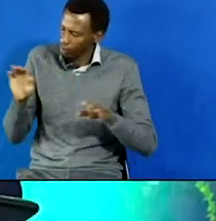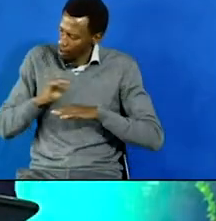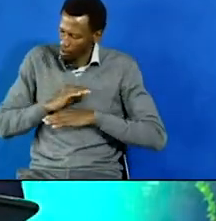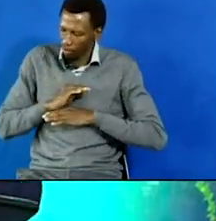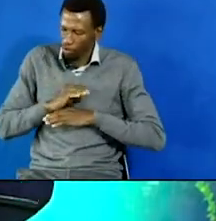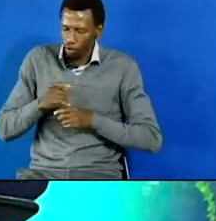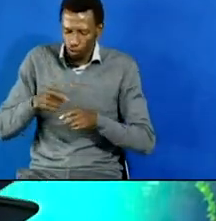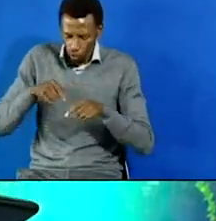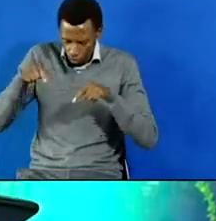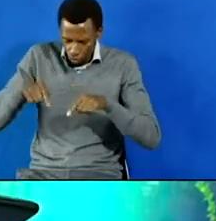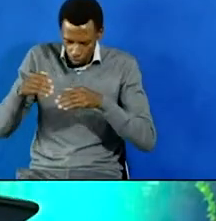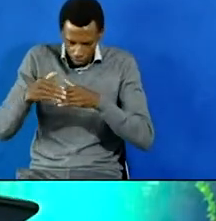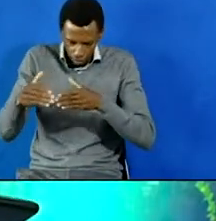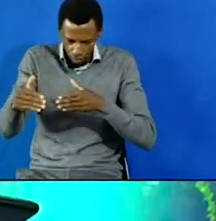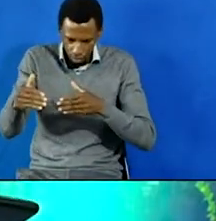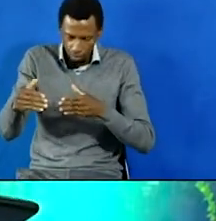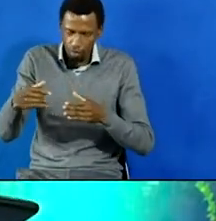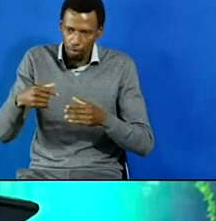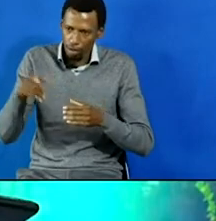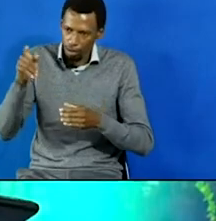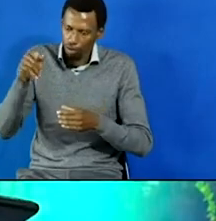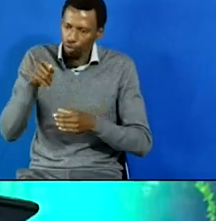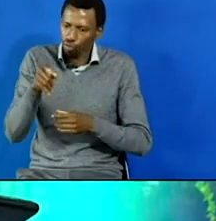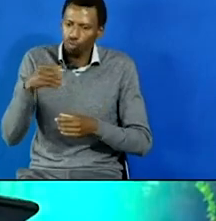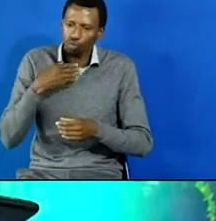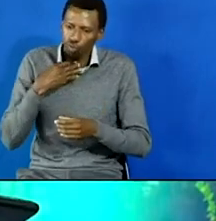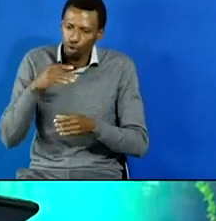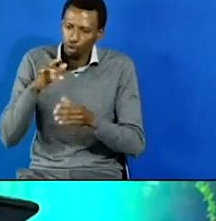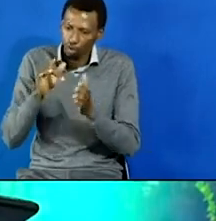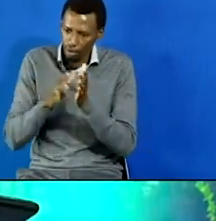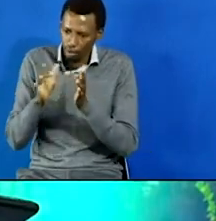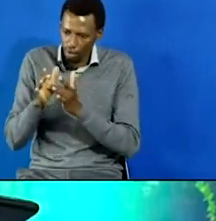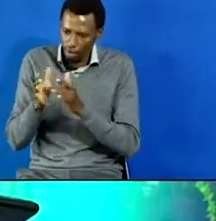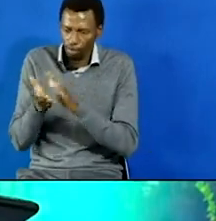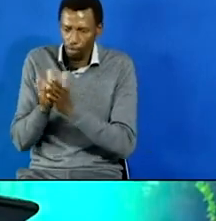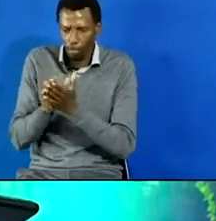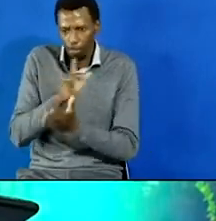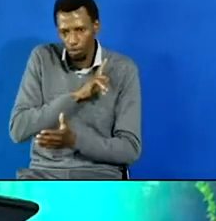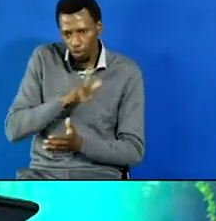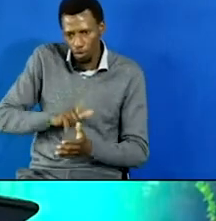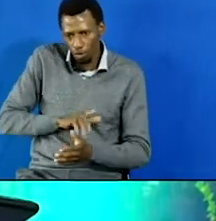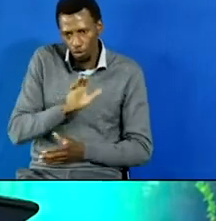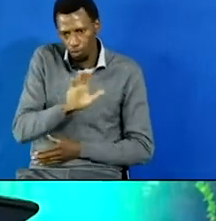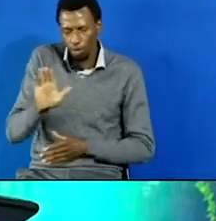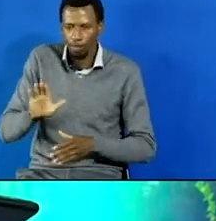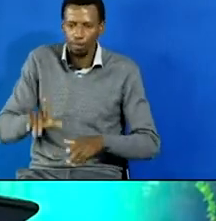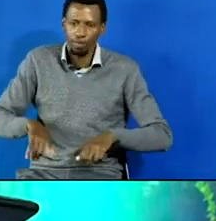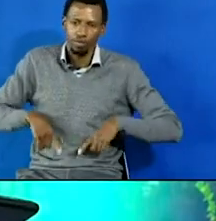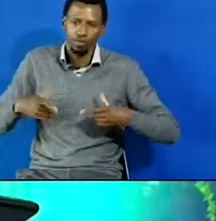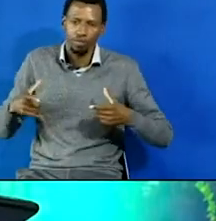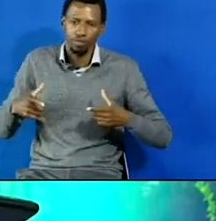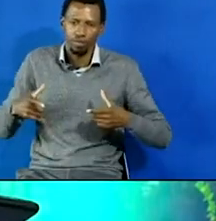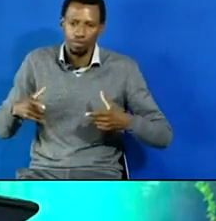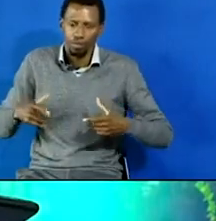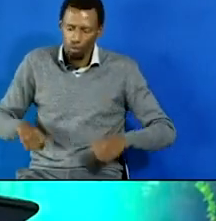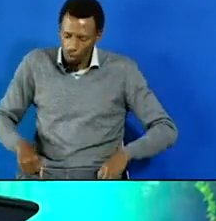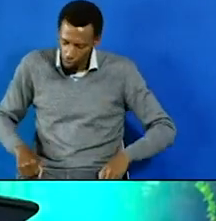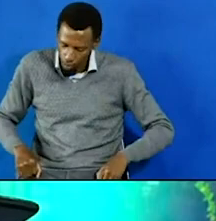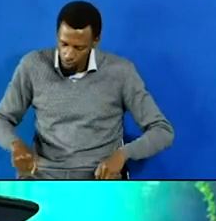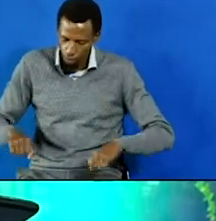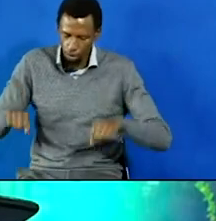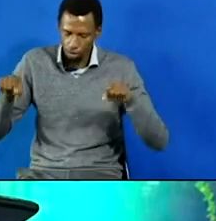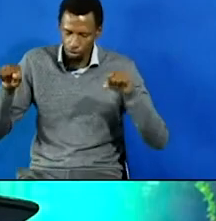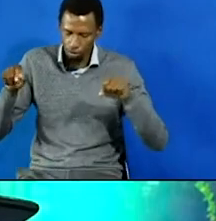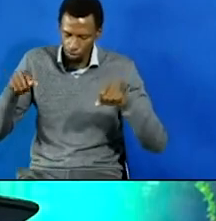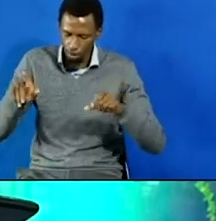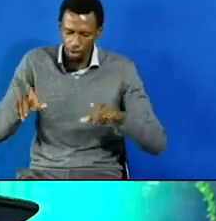from today, I want you, Jesus, to be the Lord of my life. I want you to be the master of my life. I want to be the designer of